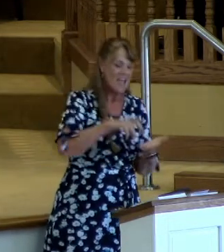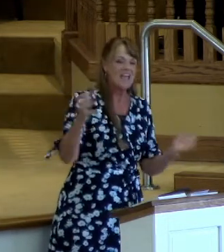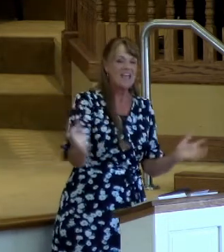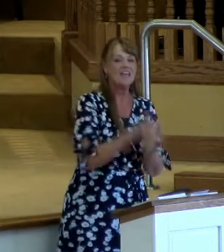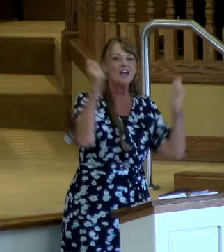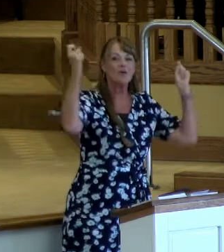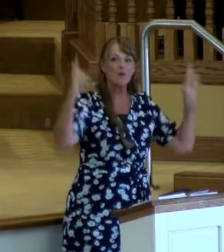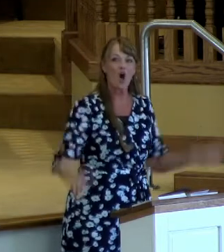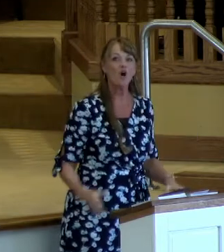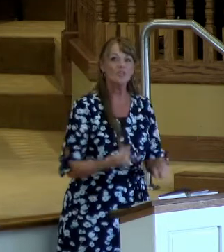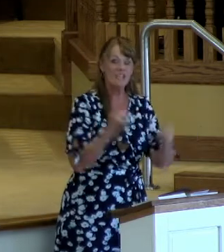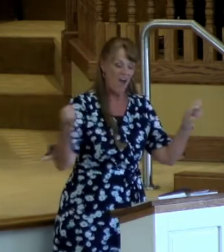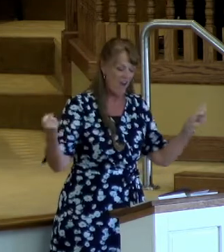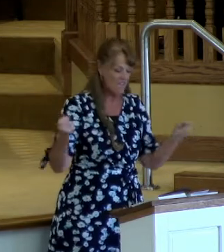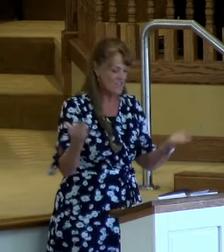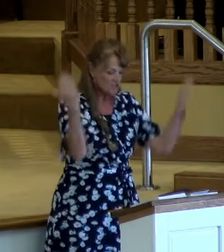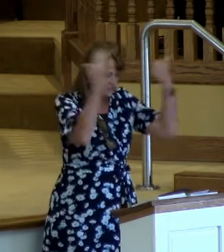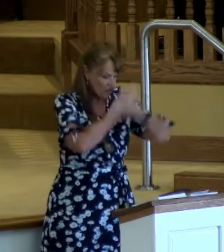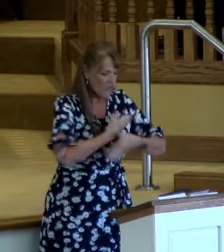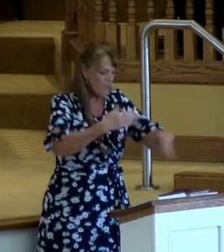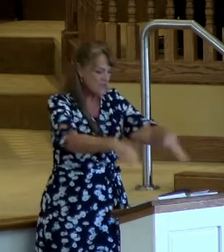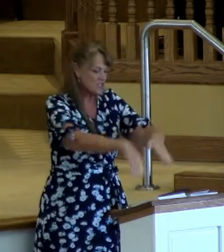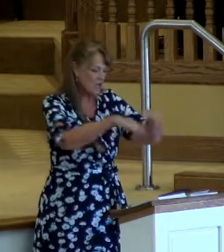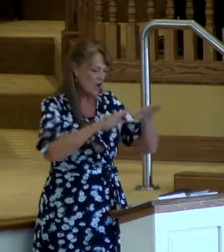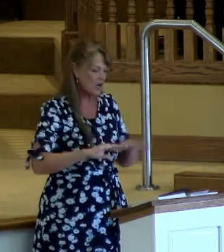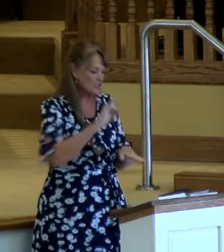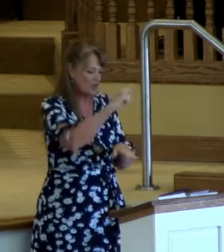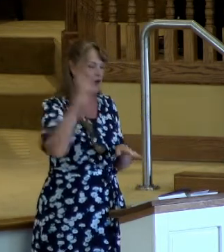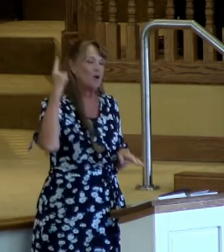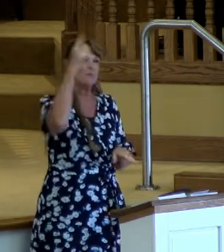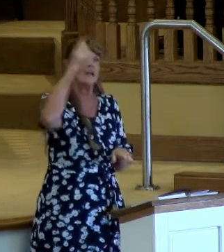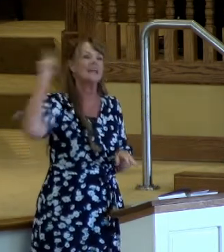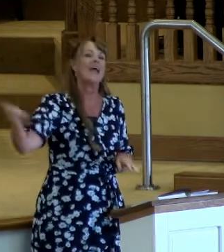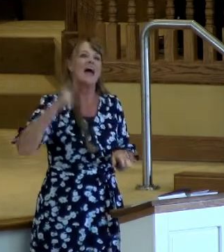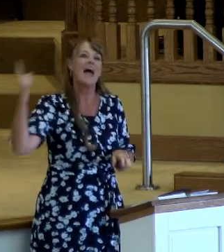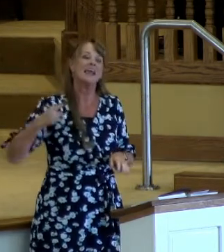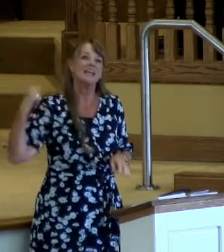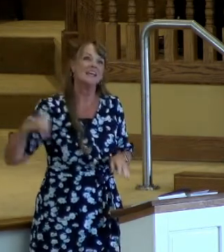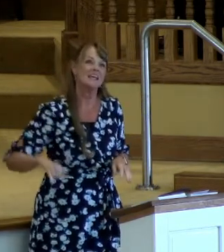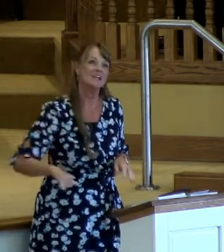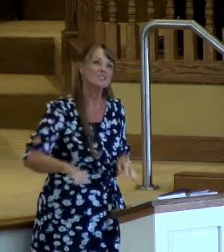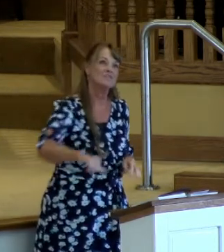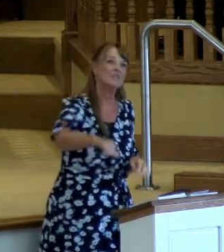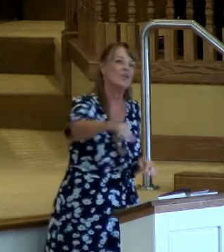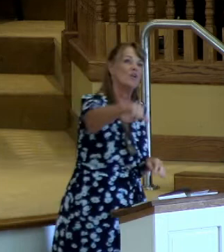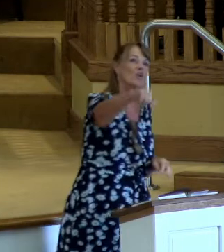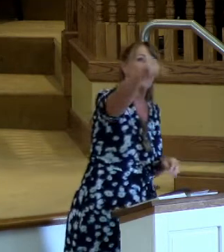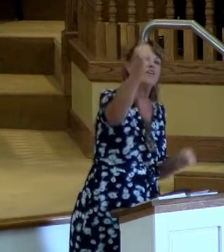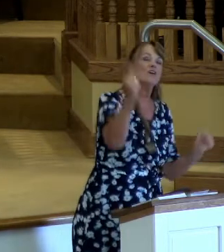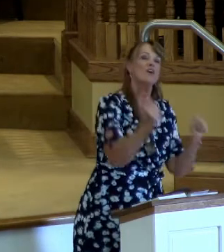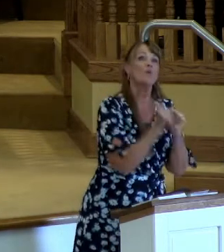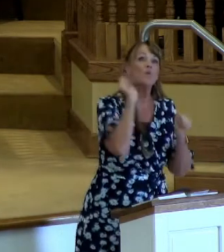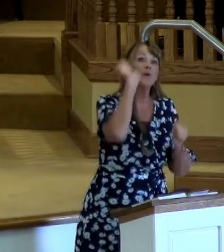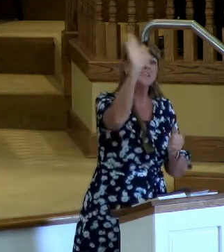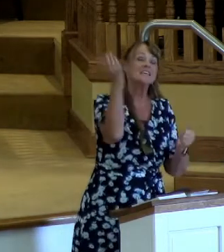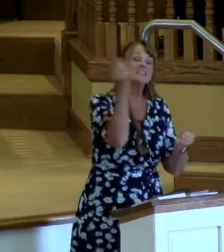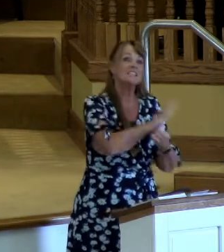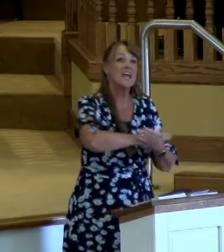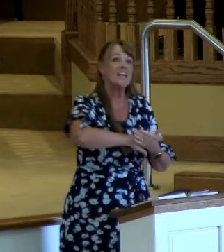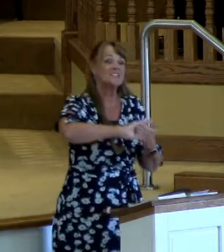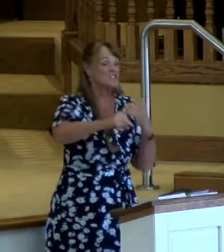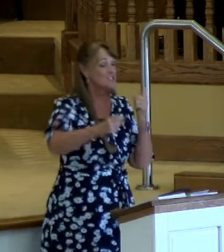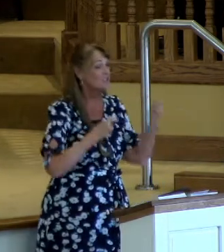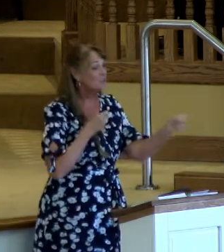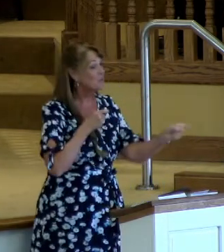foes. He arose a victor from the dark domain, and he lives forever with